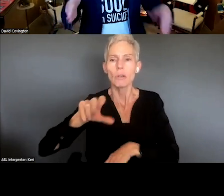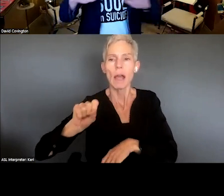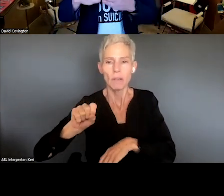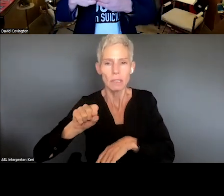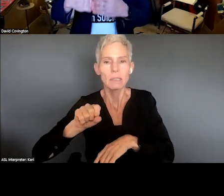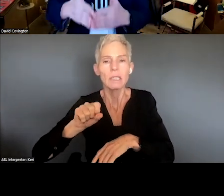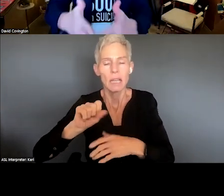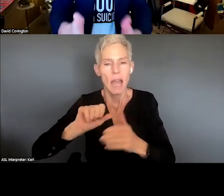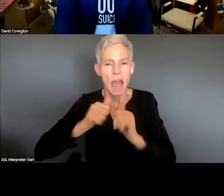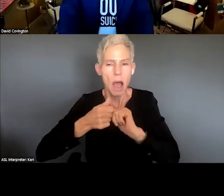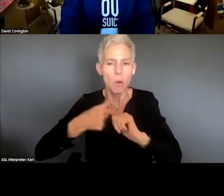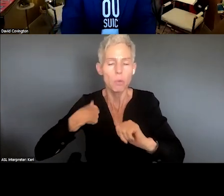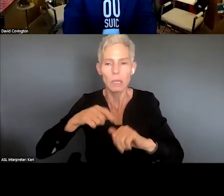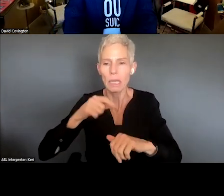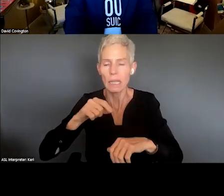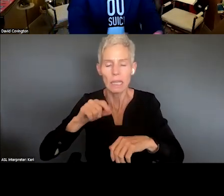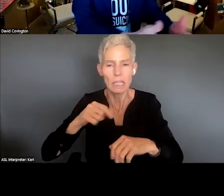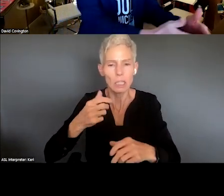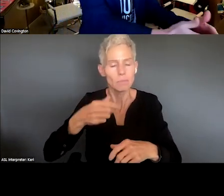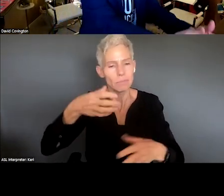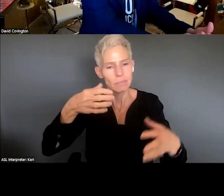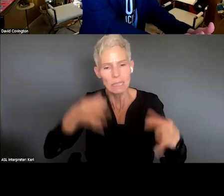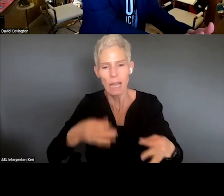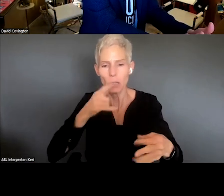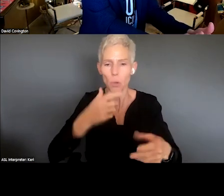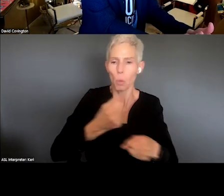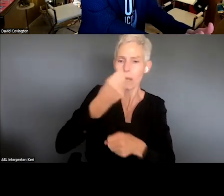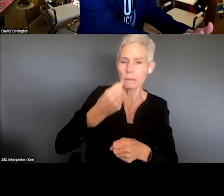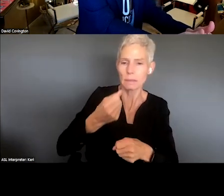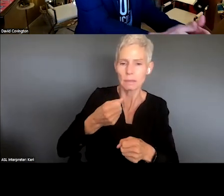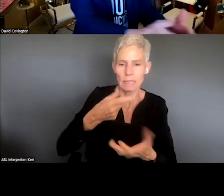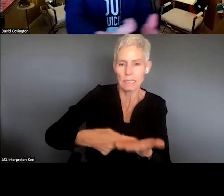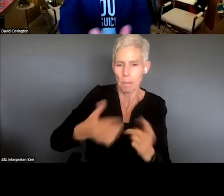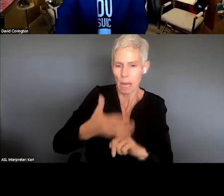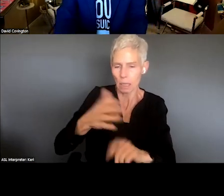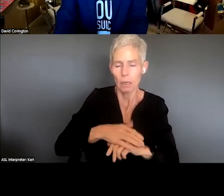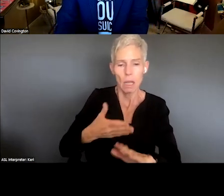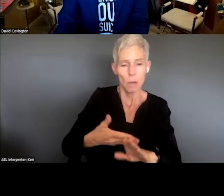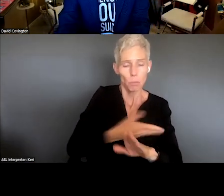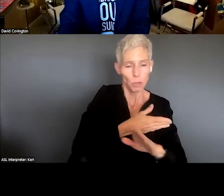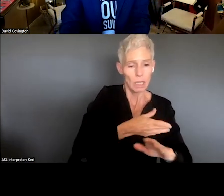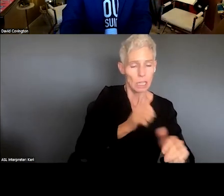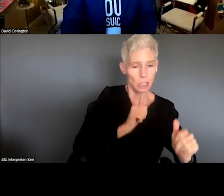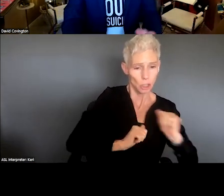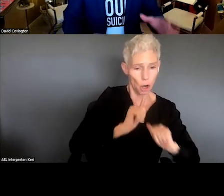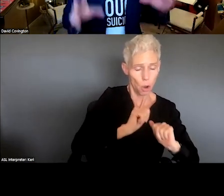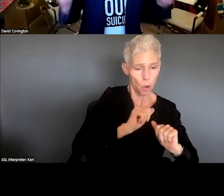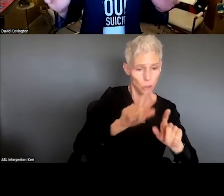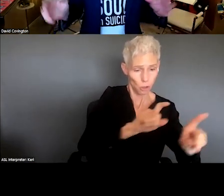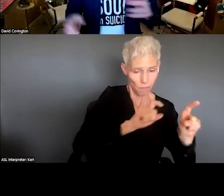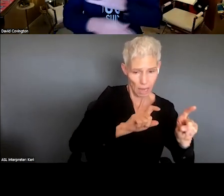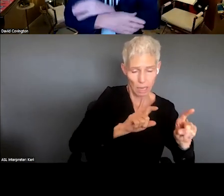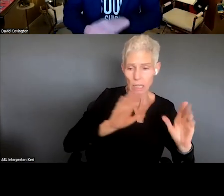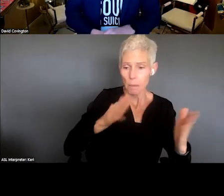way we judge who wins the debate is we take that pre-show survey and we compare it to the post-show survey. And it's